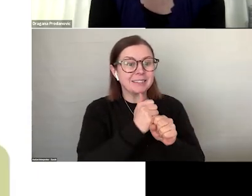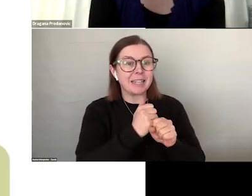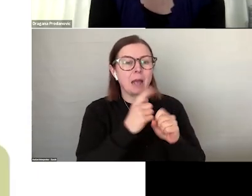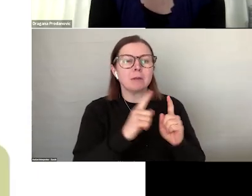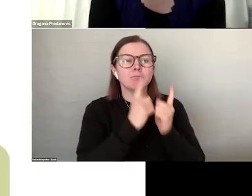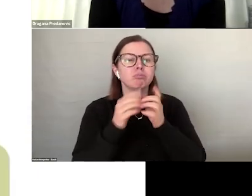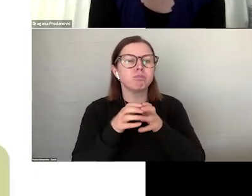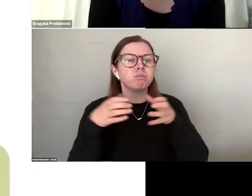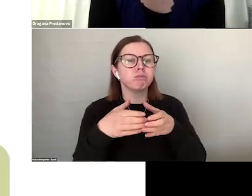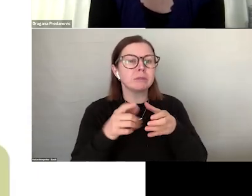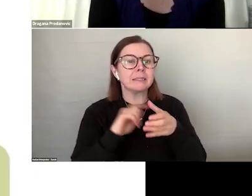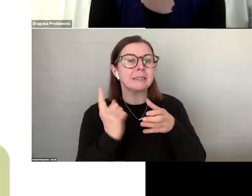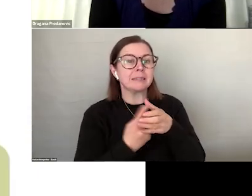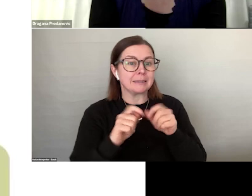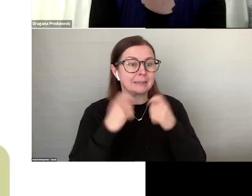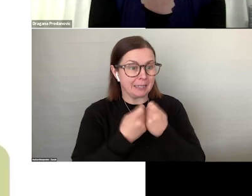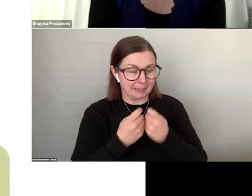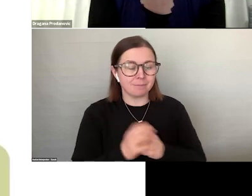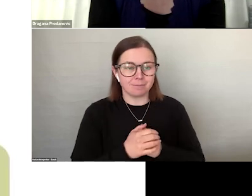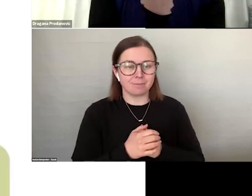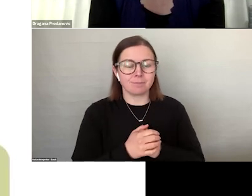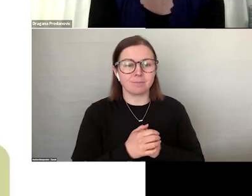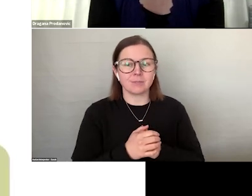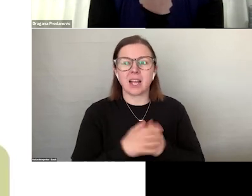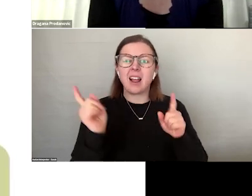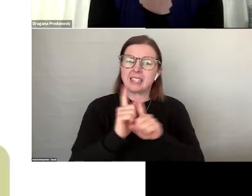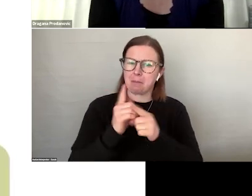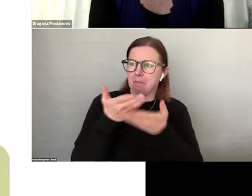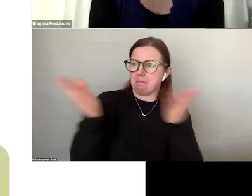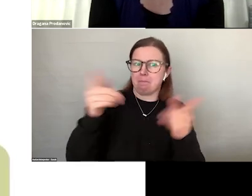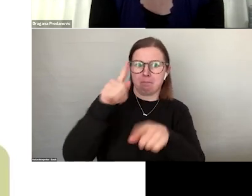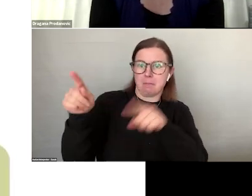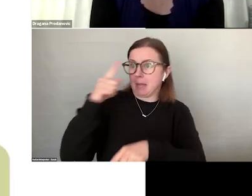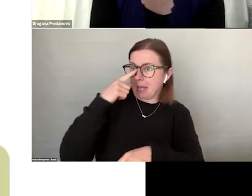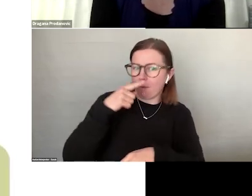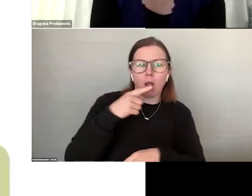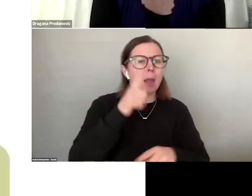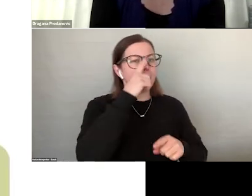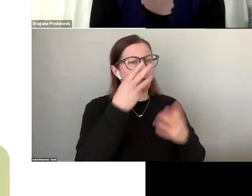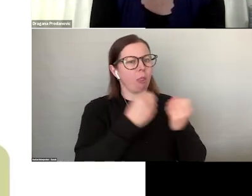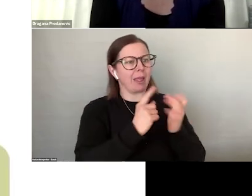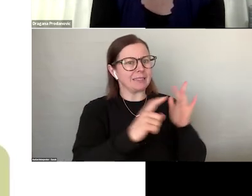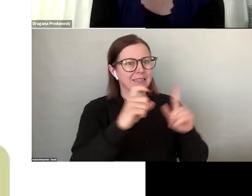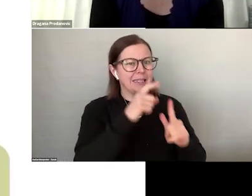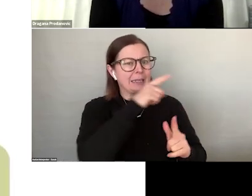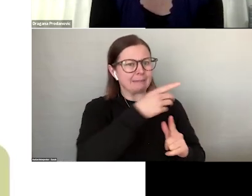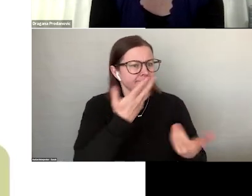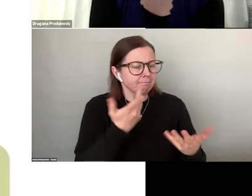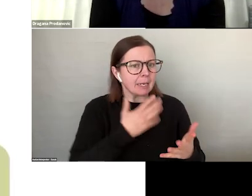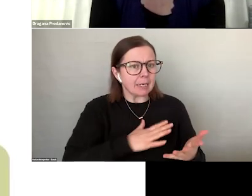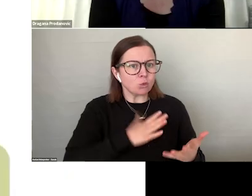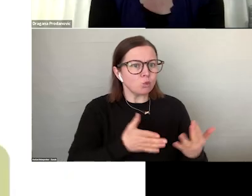that, we mean that, like the general population, people with intellectual disability need to access healthcare across